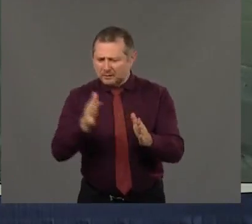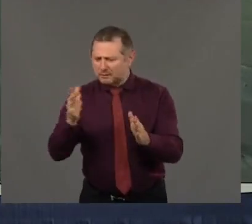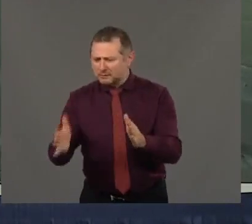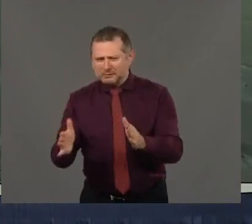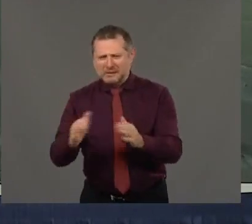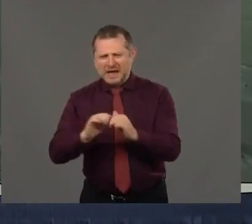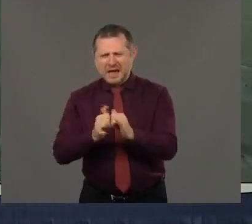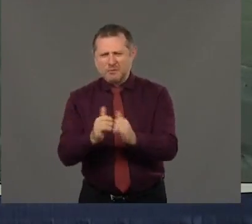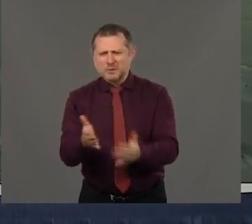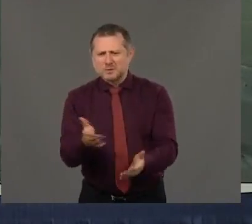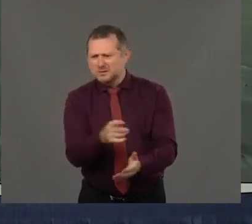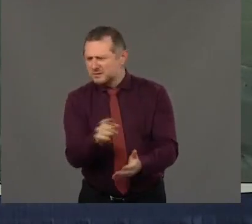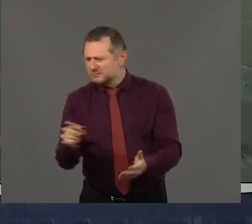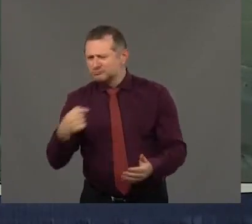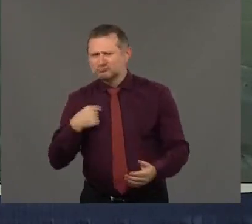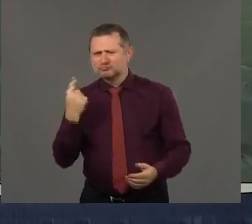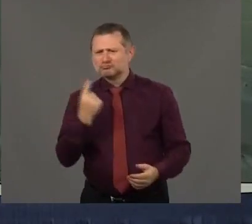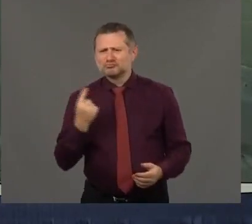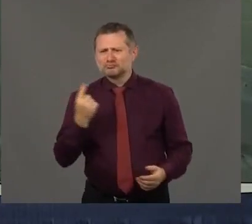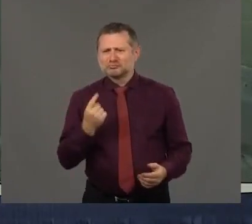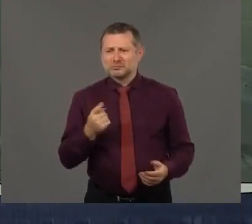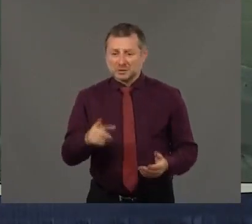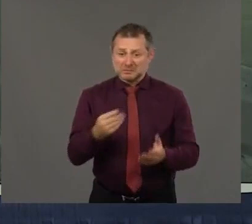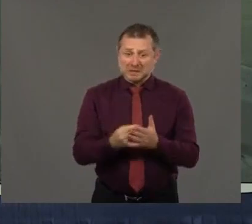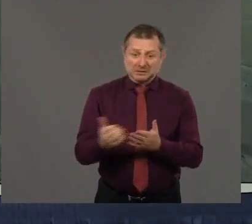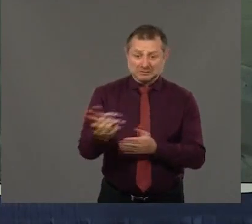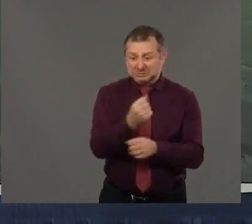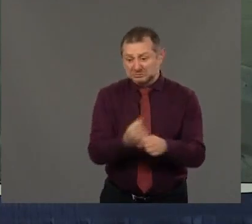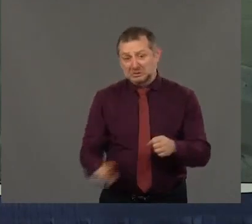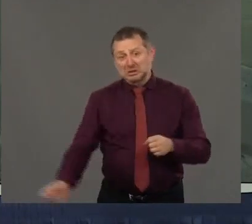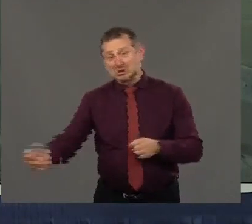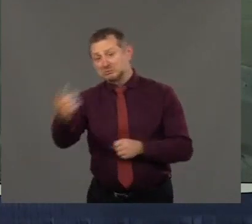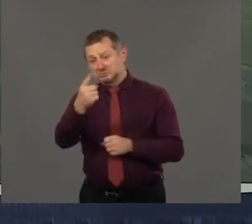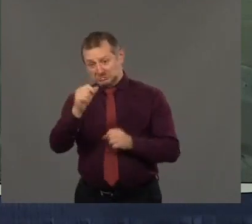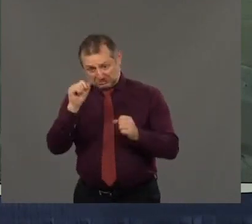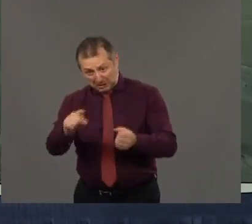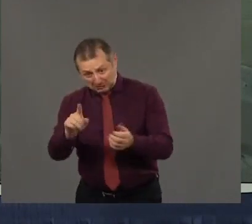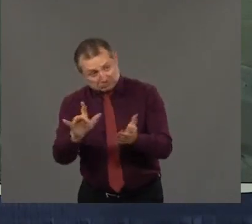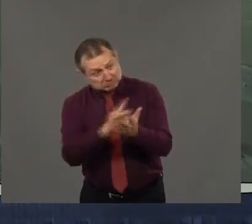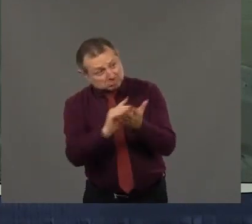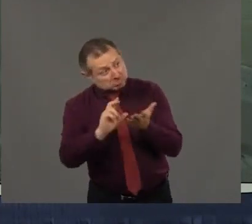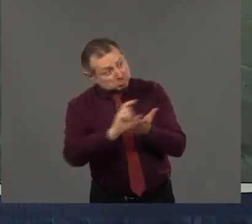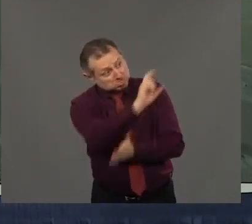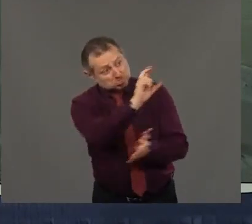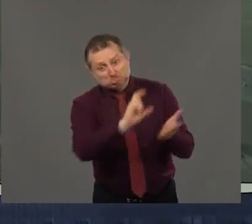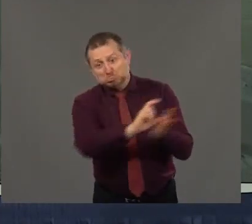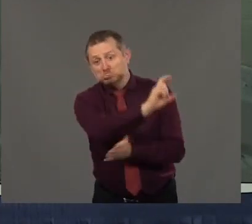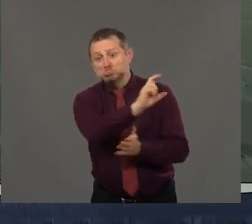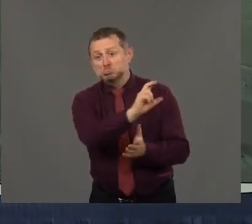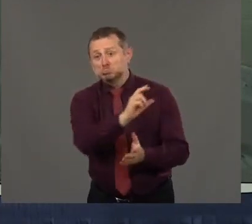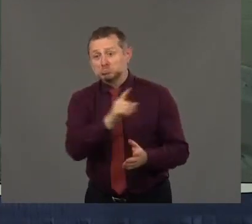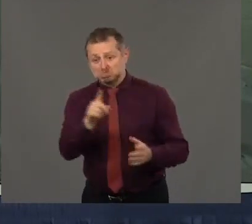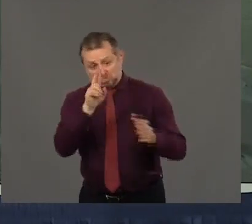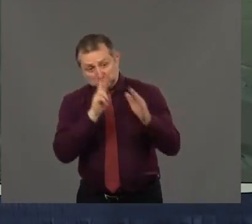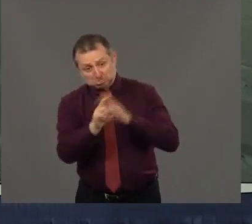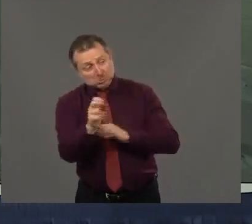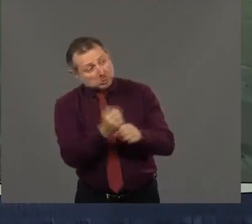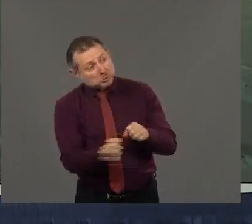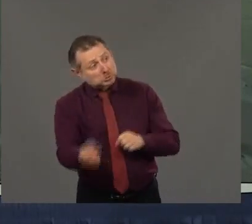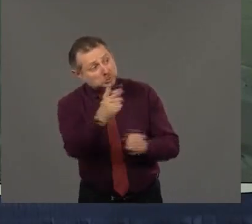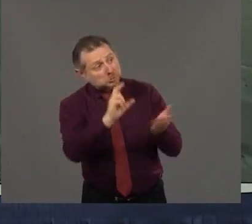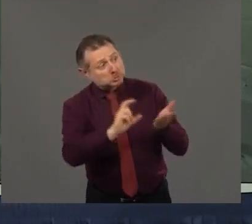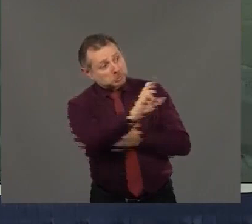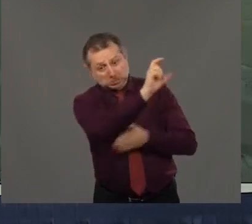do you think the revenues are going to be next year? And what do you think the revenues are going to be the year after?